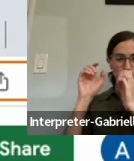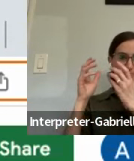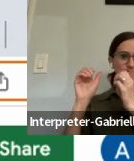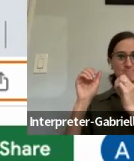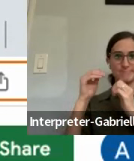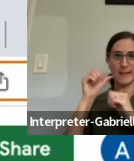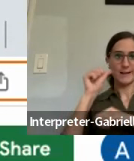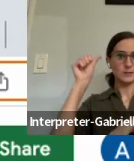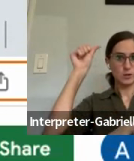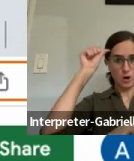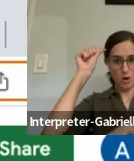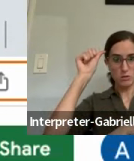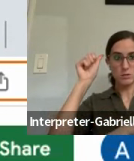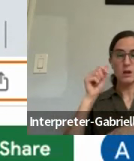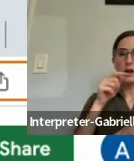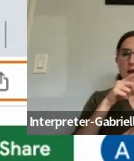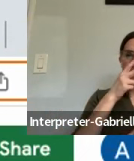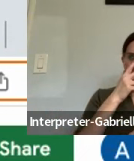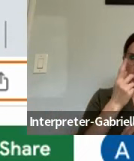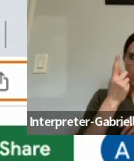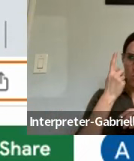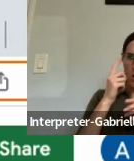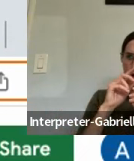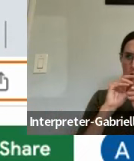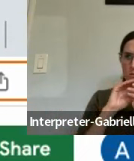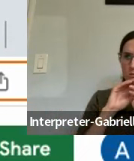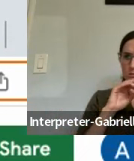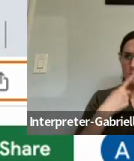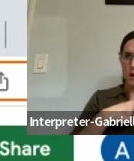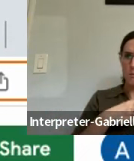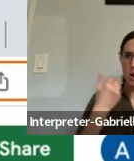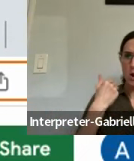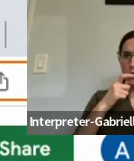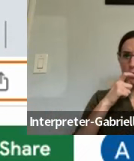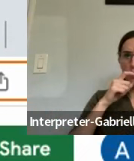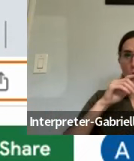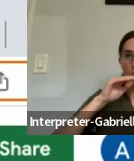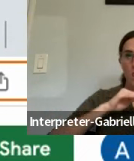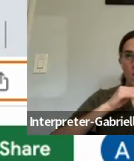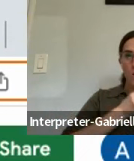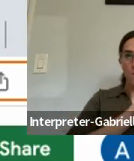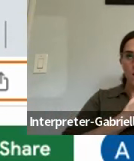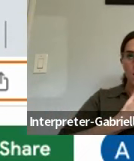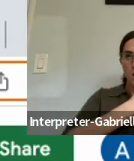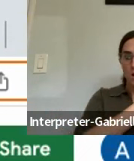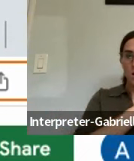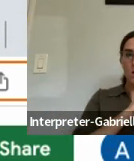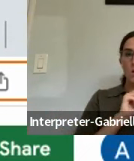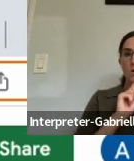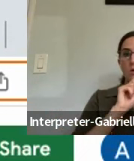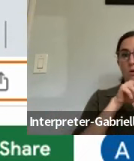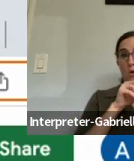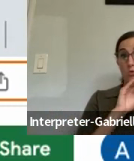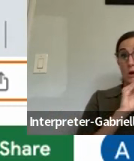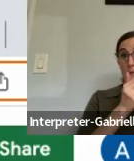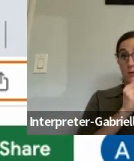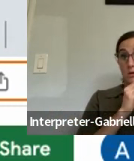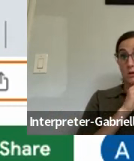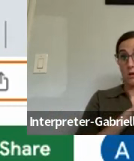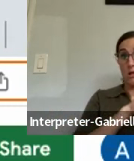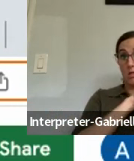more low-income individuals to go to Front Range Community College, which I think is fantastic.